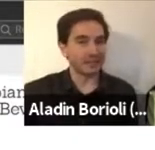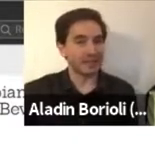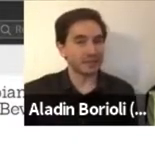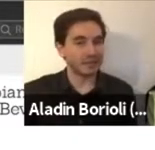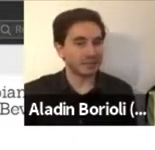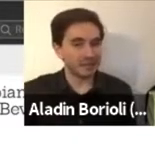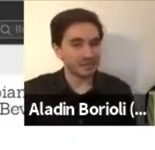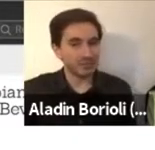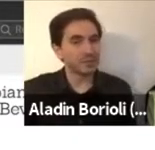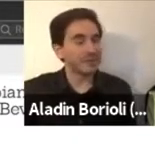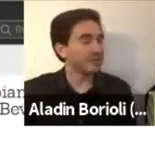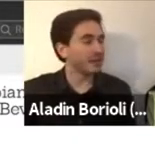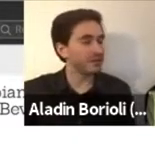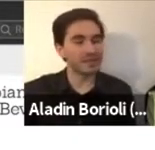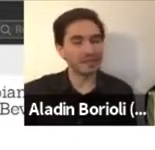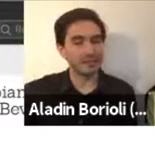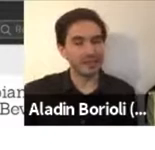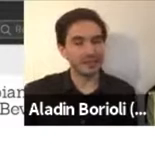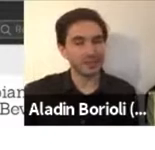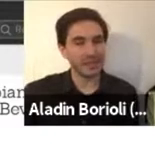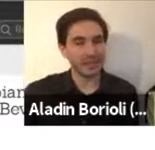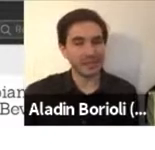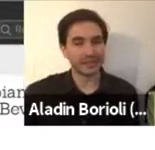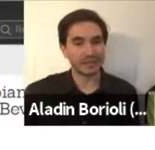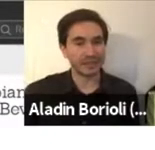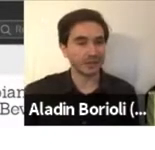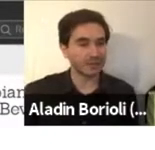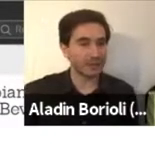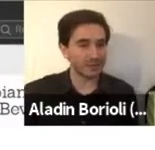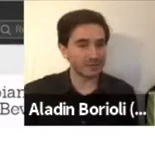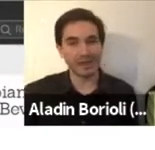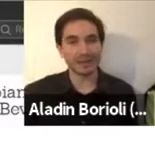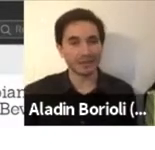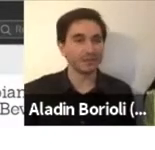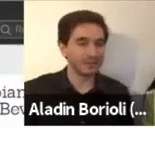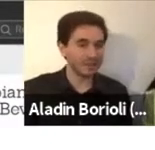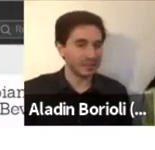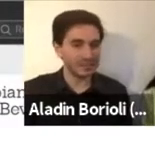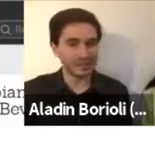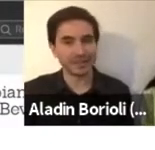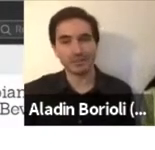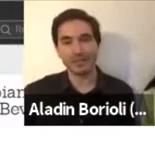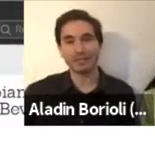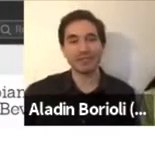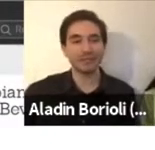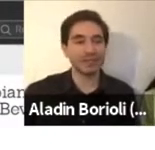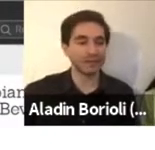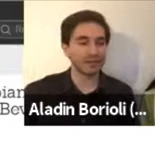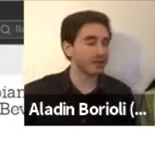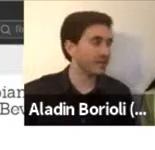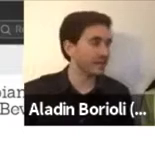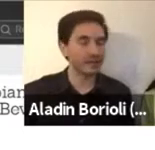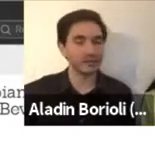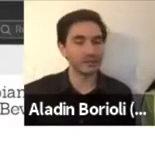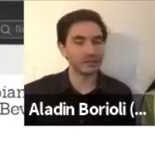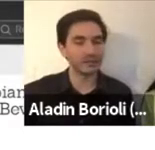sacred place with him. It was being like a really safe place for me, and I was spending a lot of time with him and with his bees at the time. And I think I will never